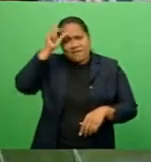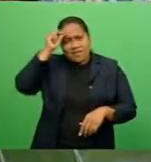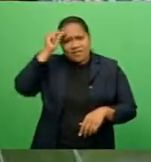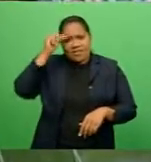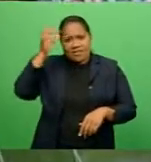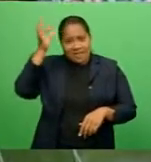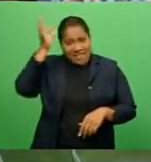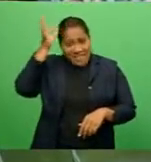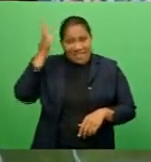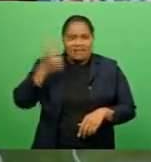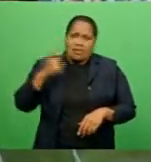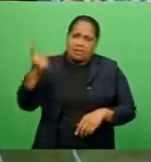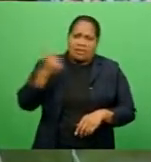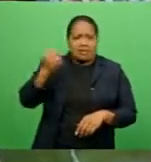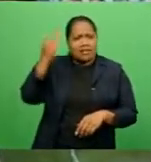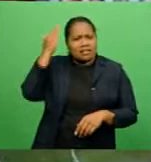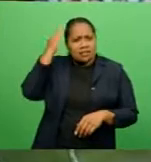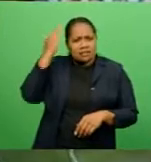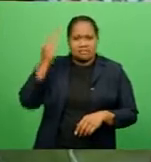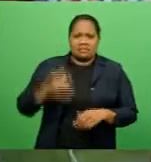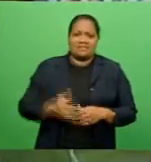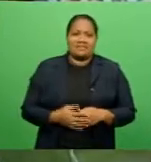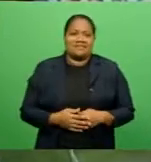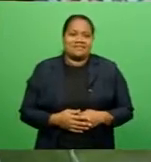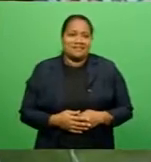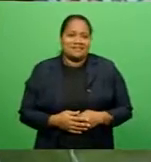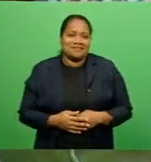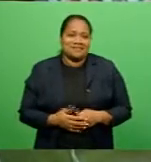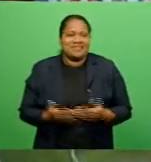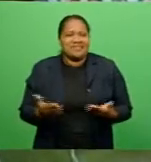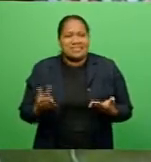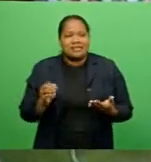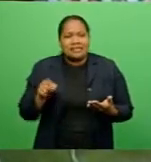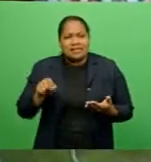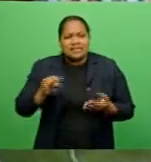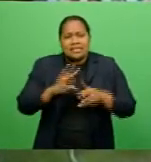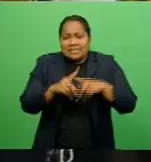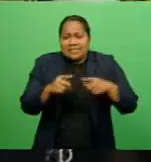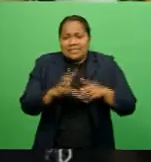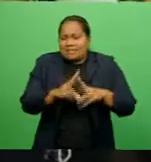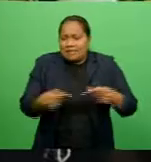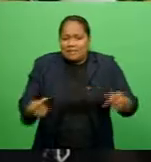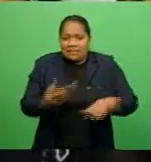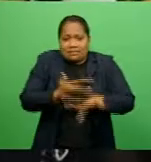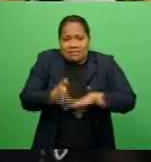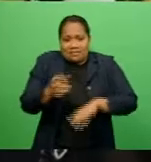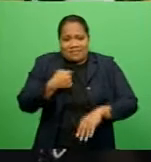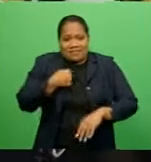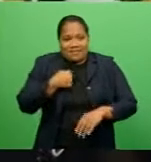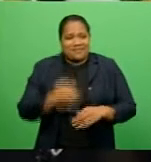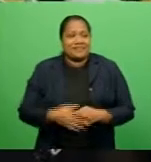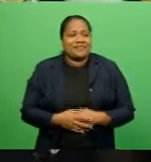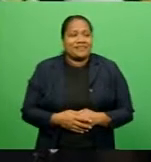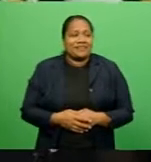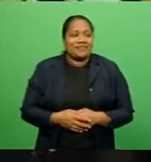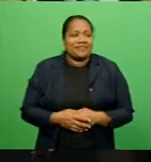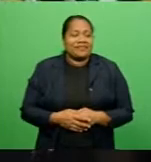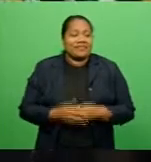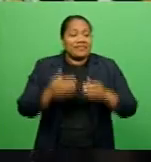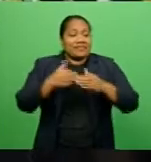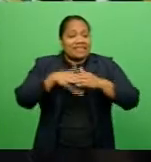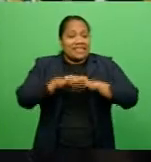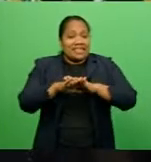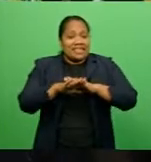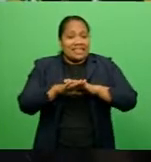and want to touch my hair and all those things, and that was something new for me. Having been in the field,